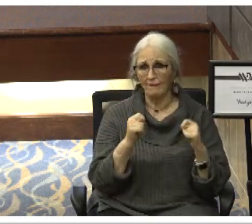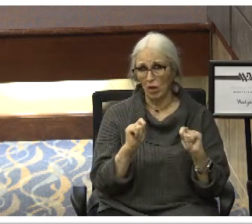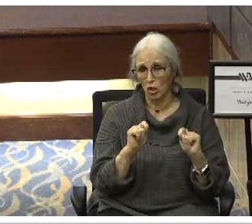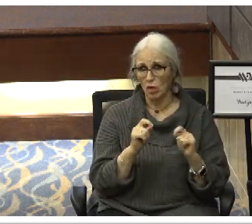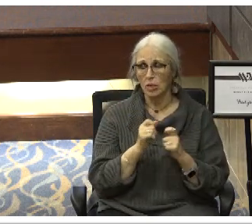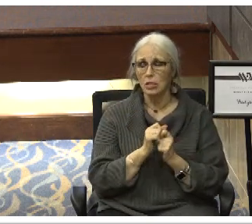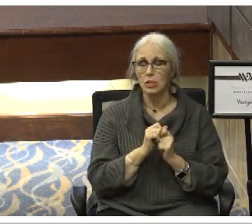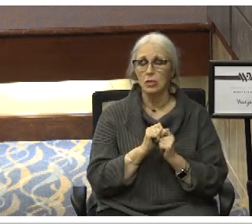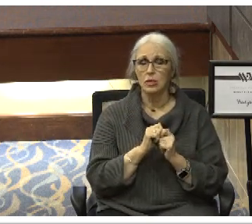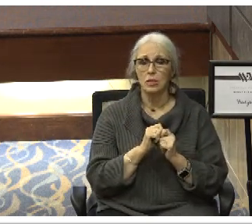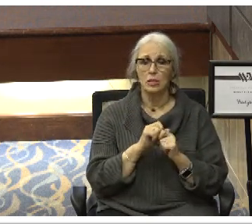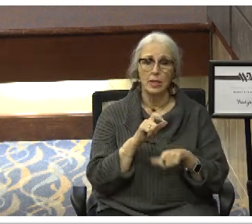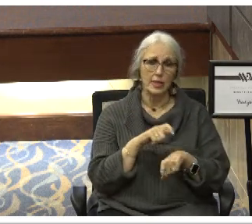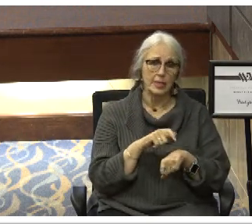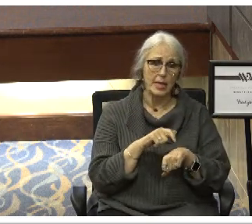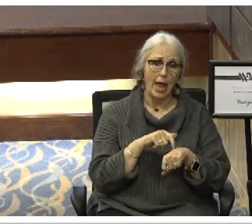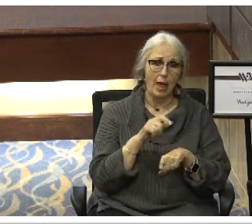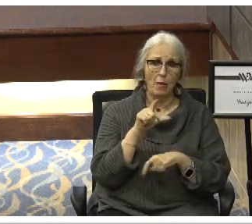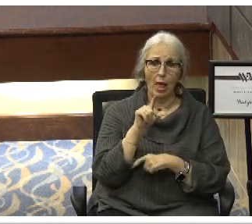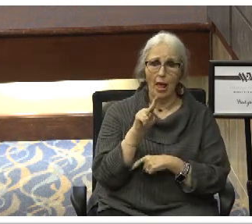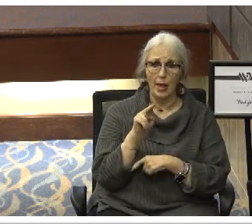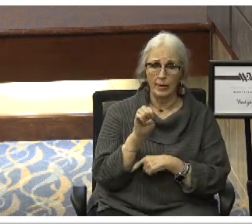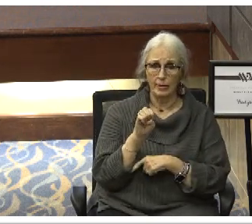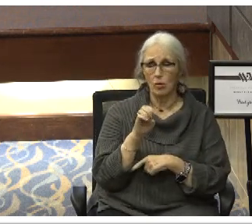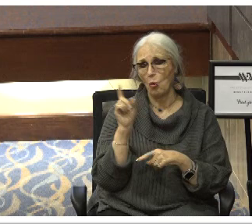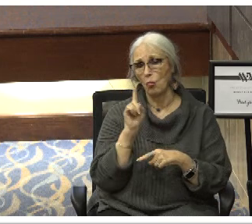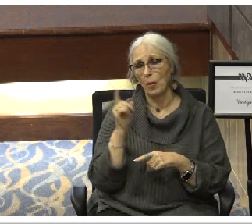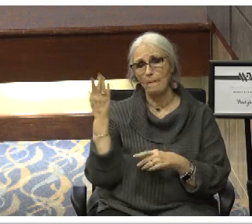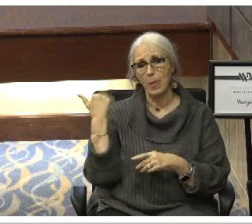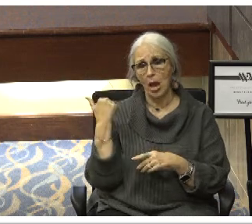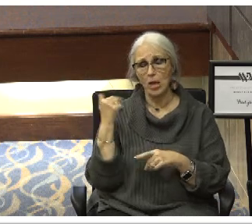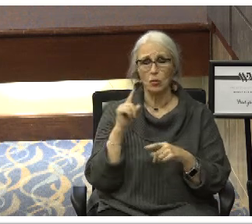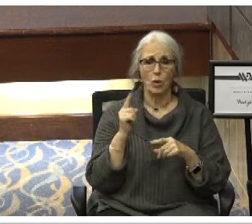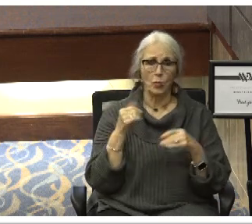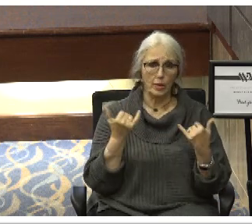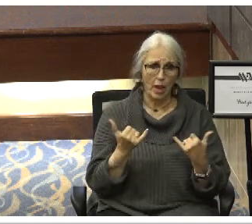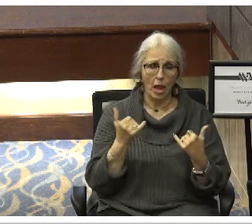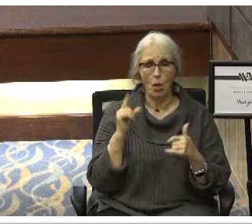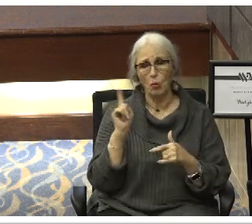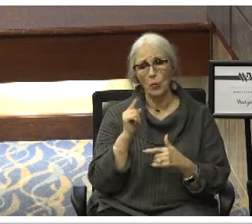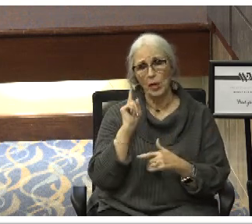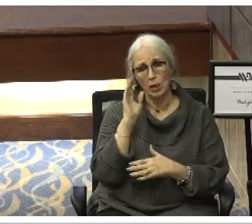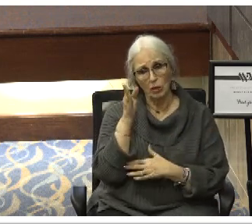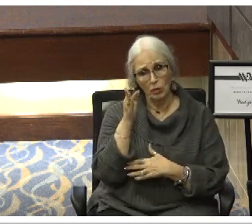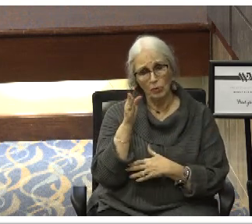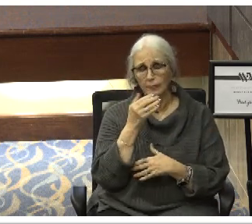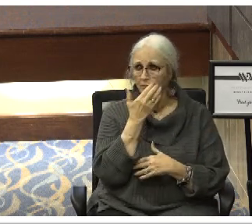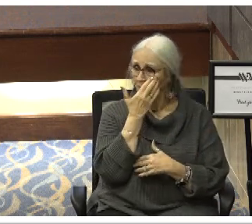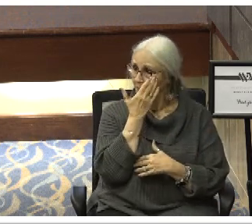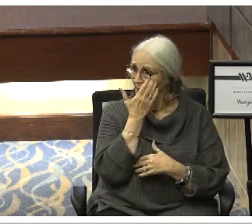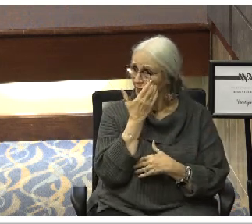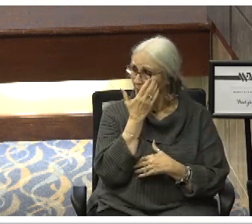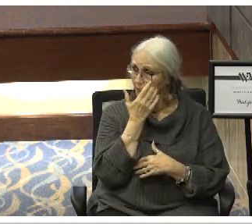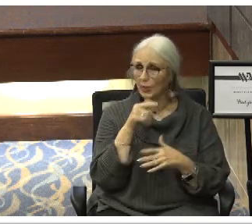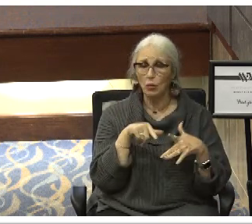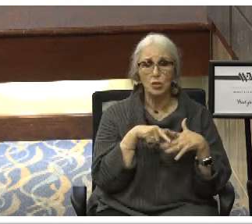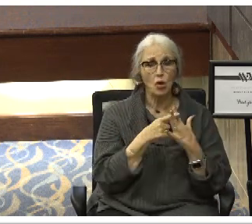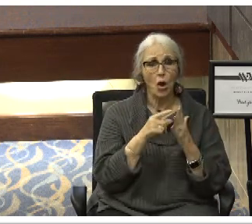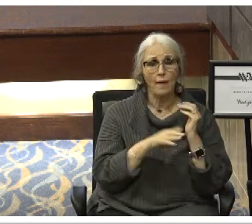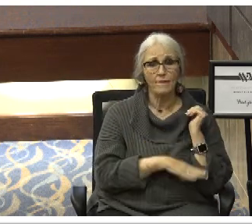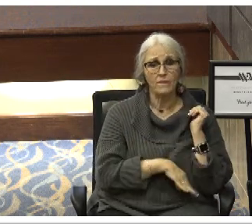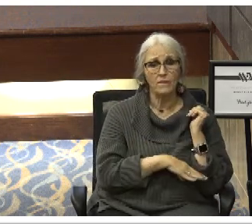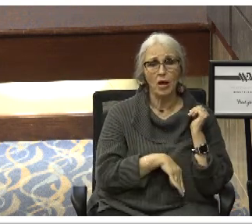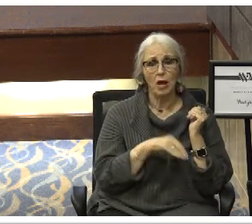So when we go over the timeline real quick, kind of where we've been, where we're at, and where we're going. We started out in the fall